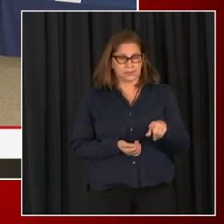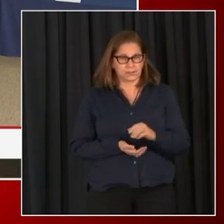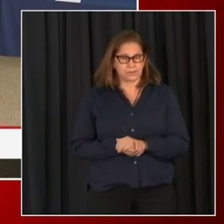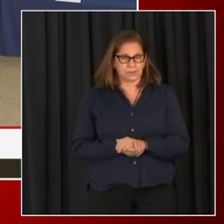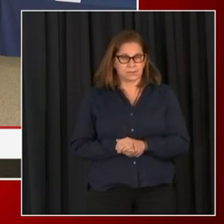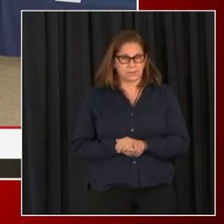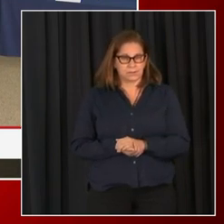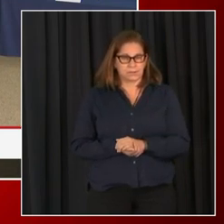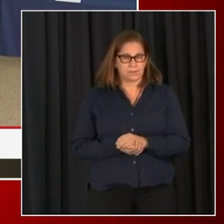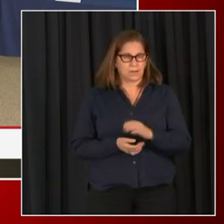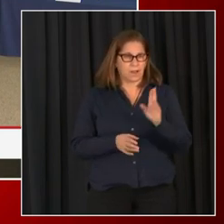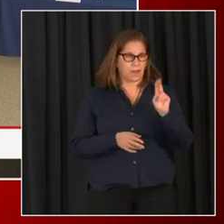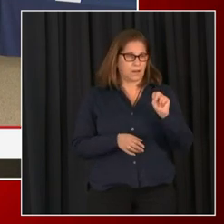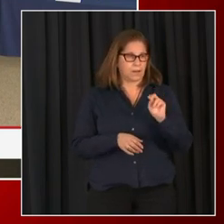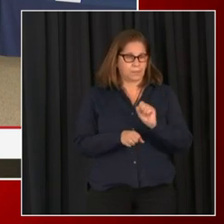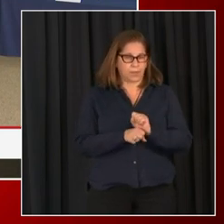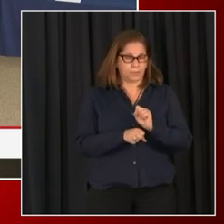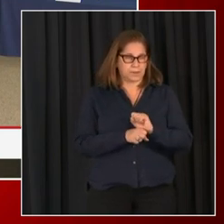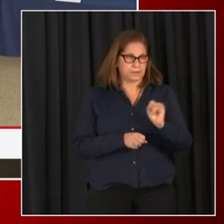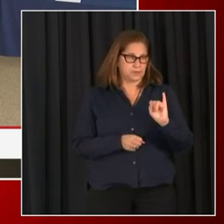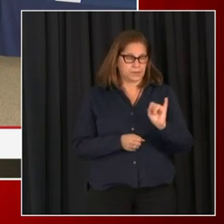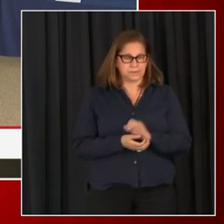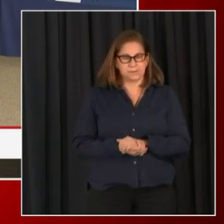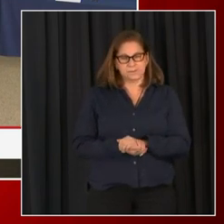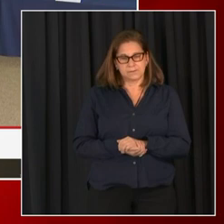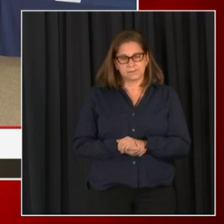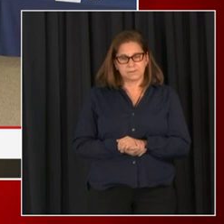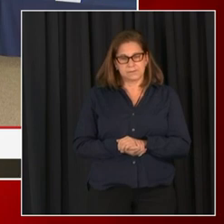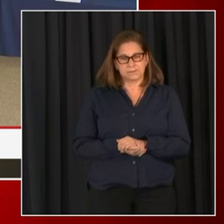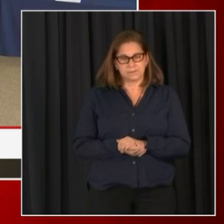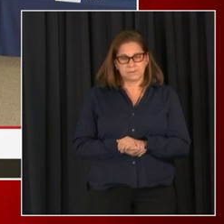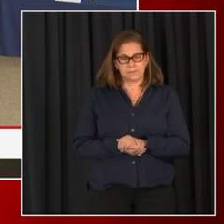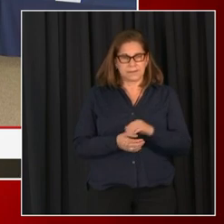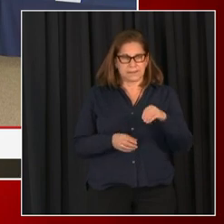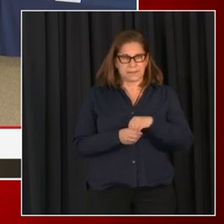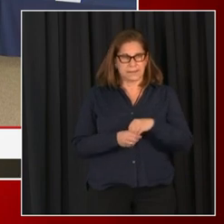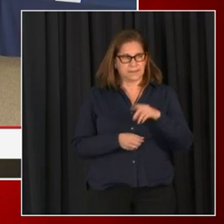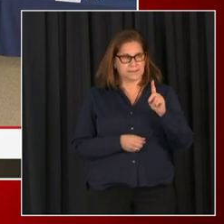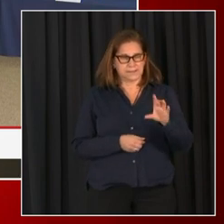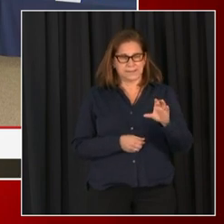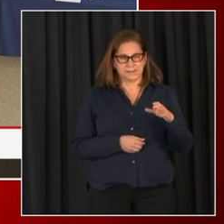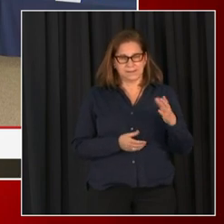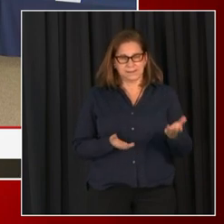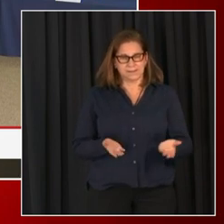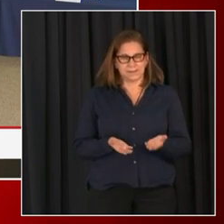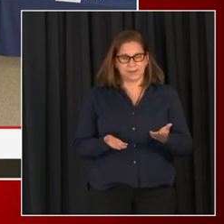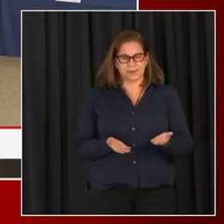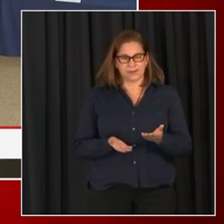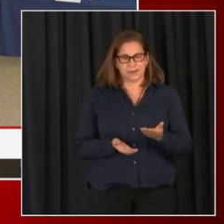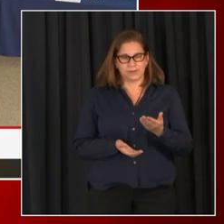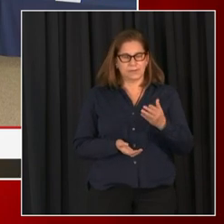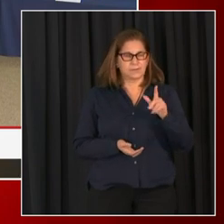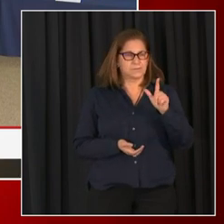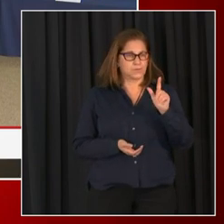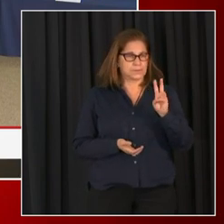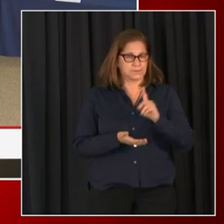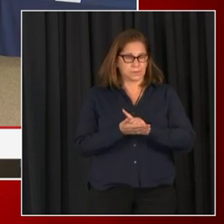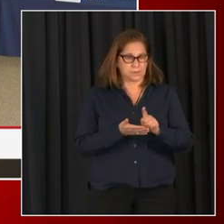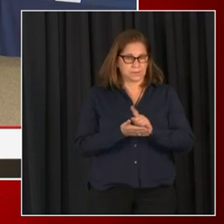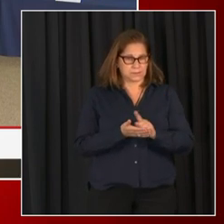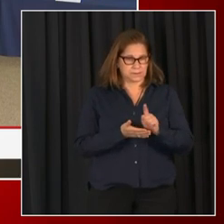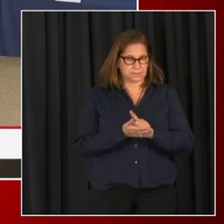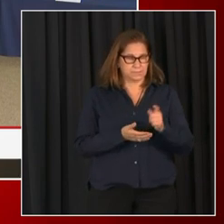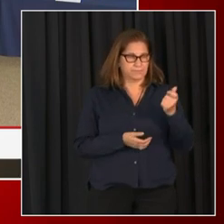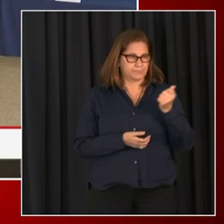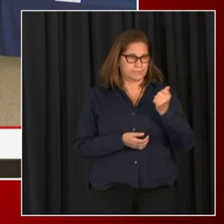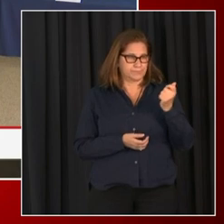insurance. The district, the 26 weeks for some recipients has expired, has run